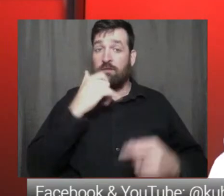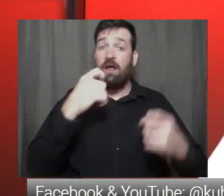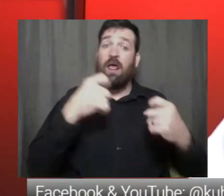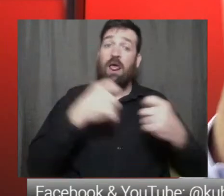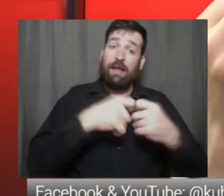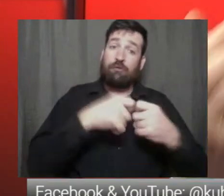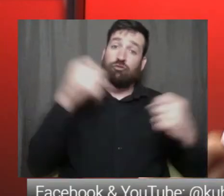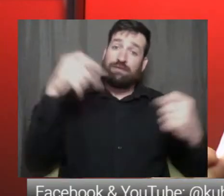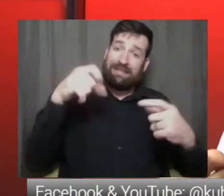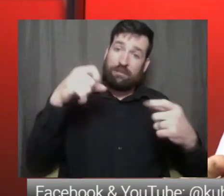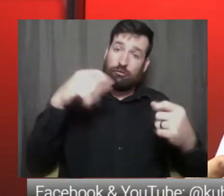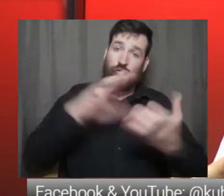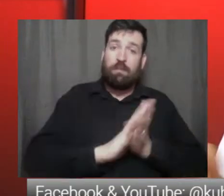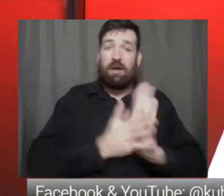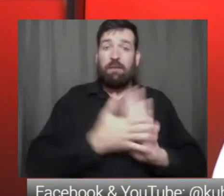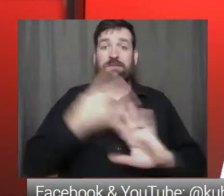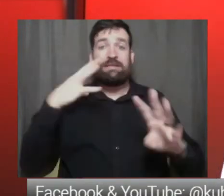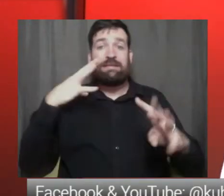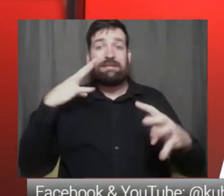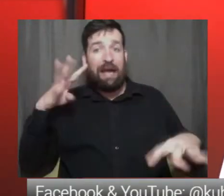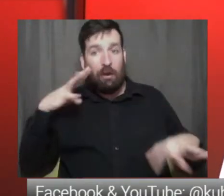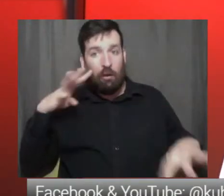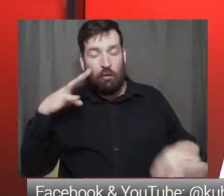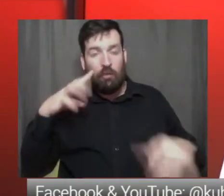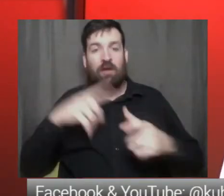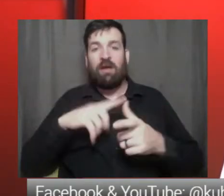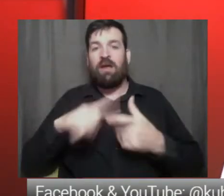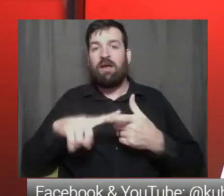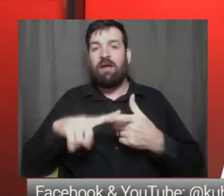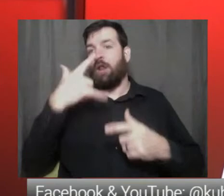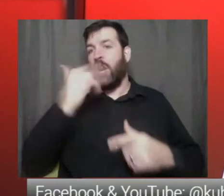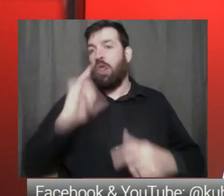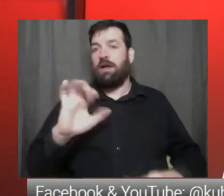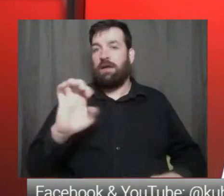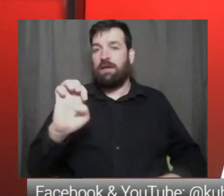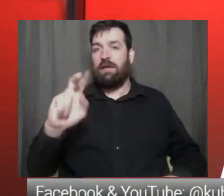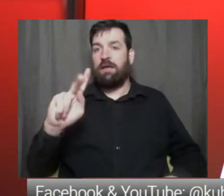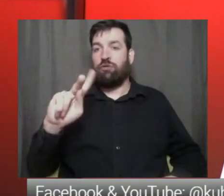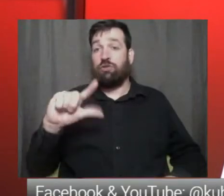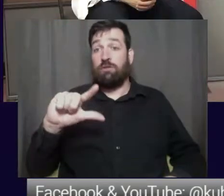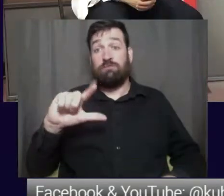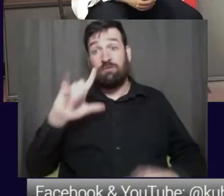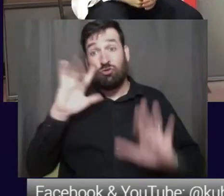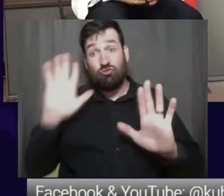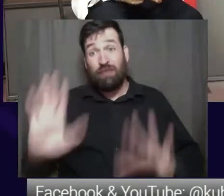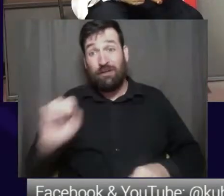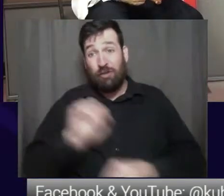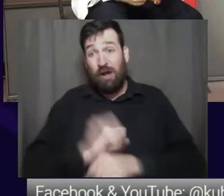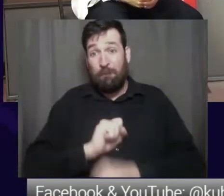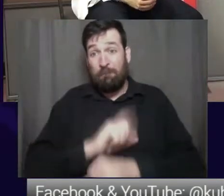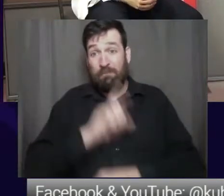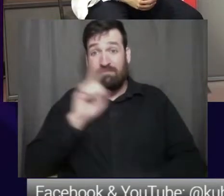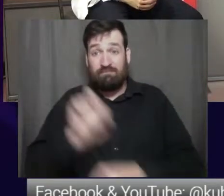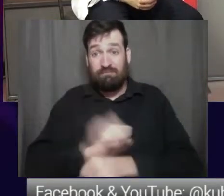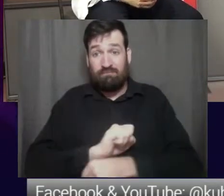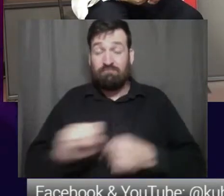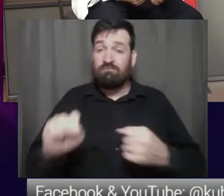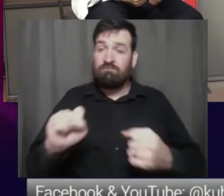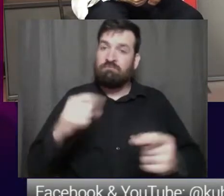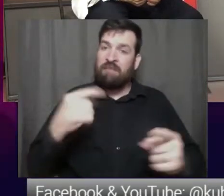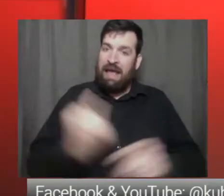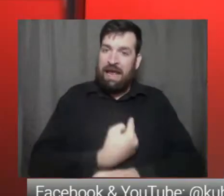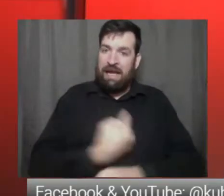sound, which is then converted to an EKG on a smartwatch. And it does a great job, actually. Oh, okay. So it gets an accurate EKG. It's not